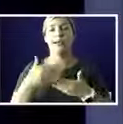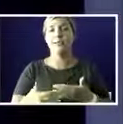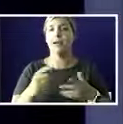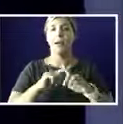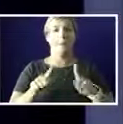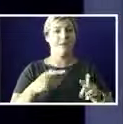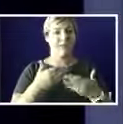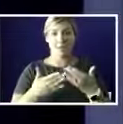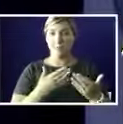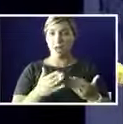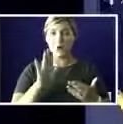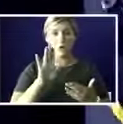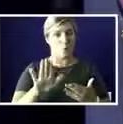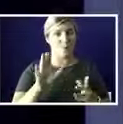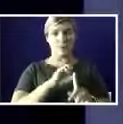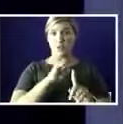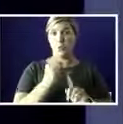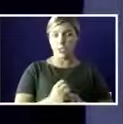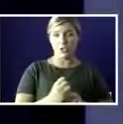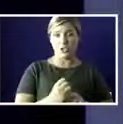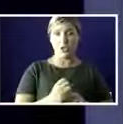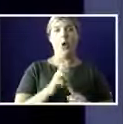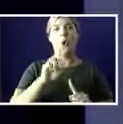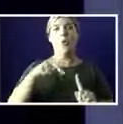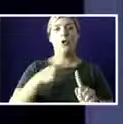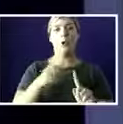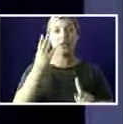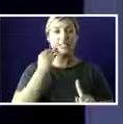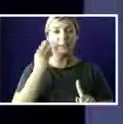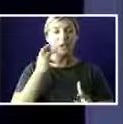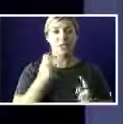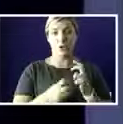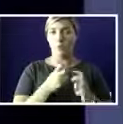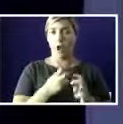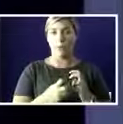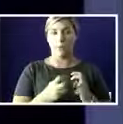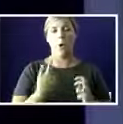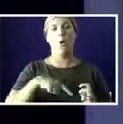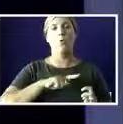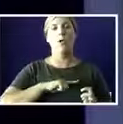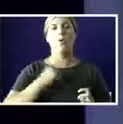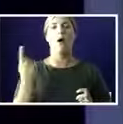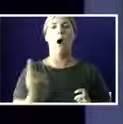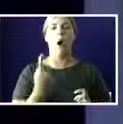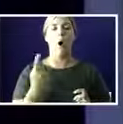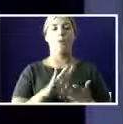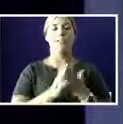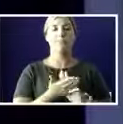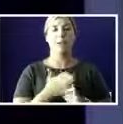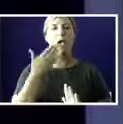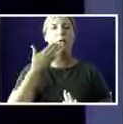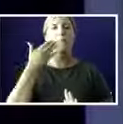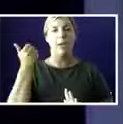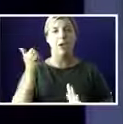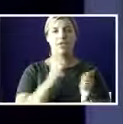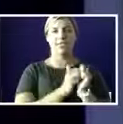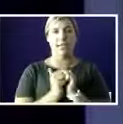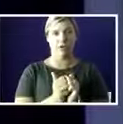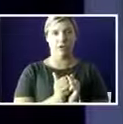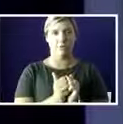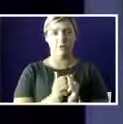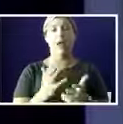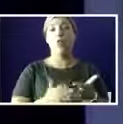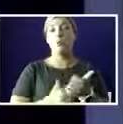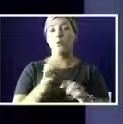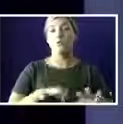our situation is, when tackling a problem, we will always be better together. The most important lesson we can take away